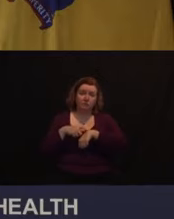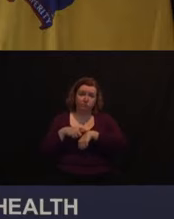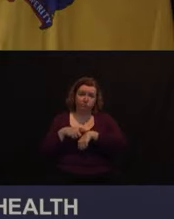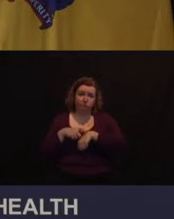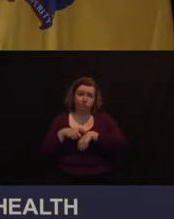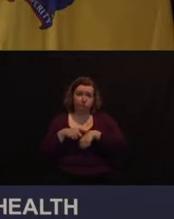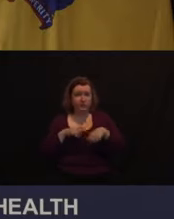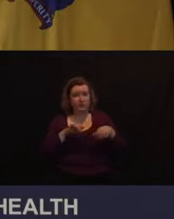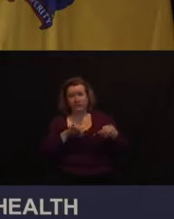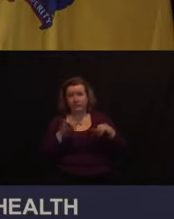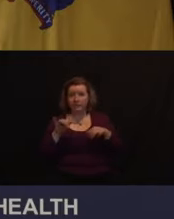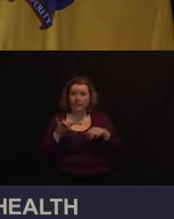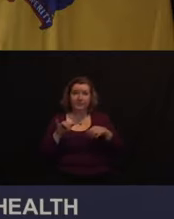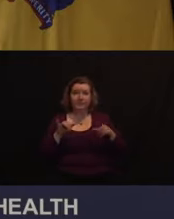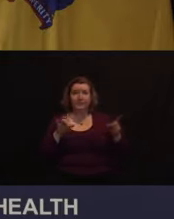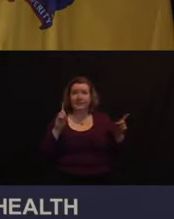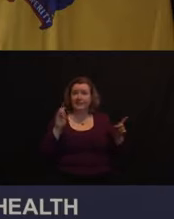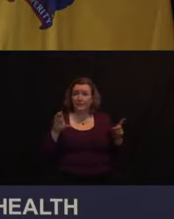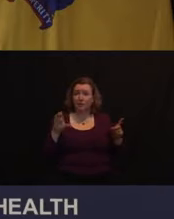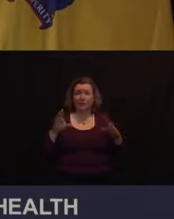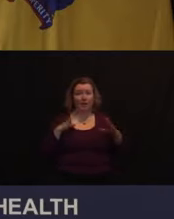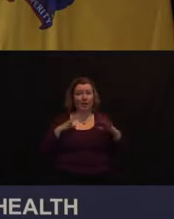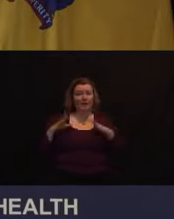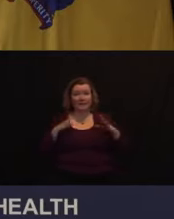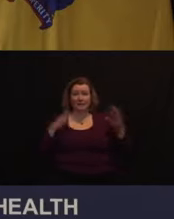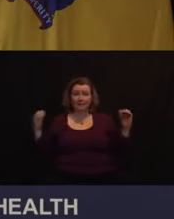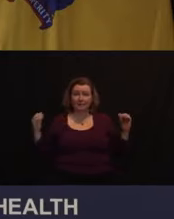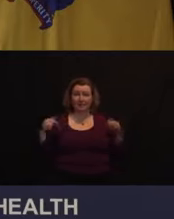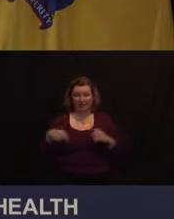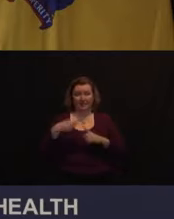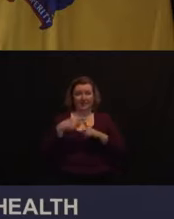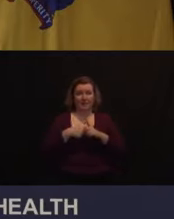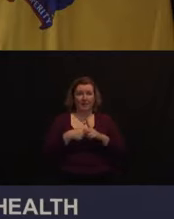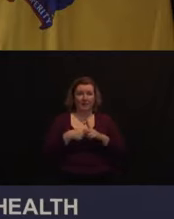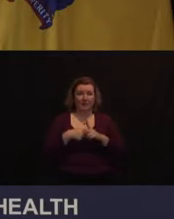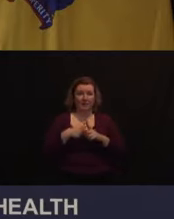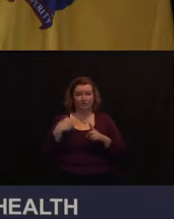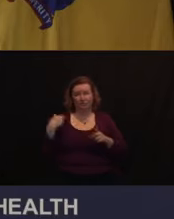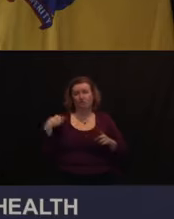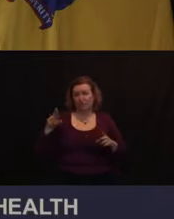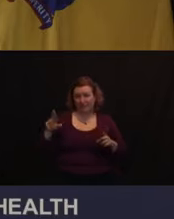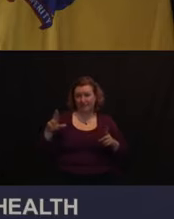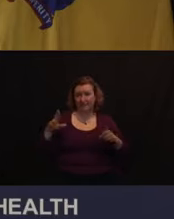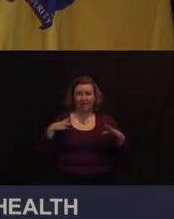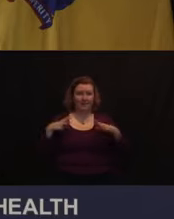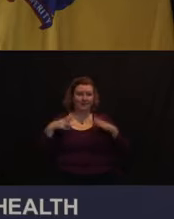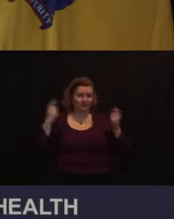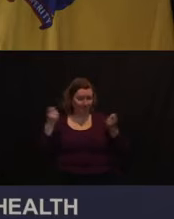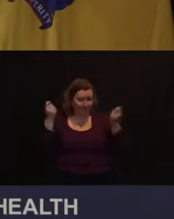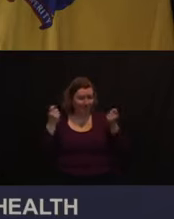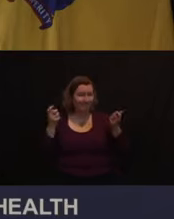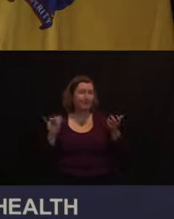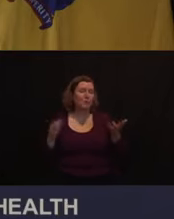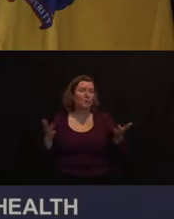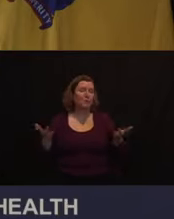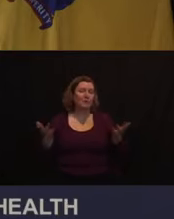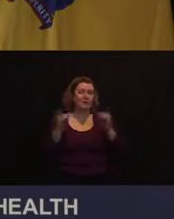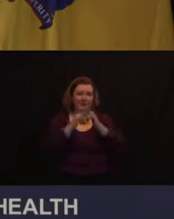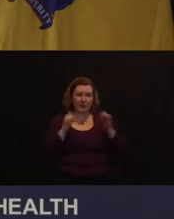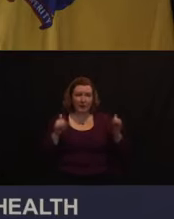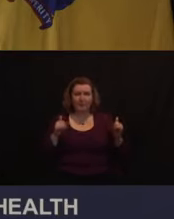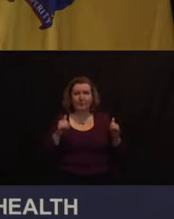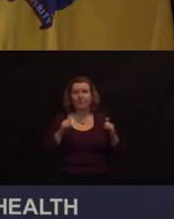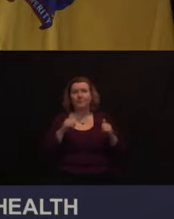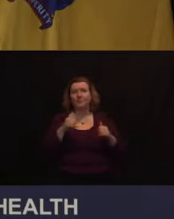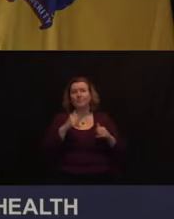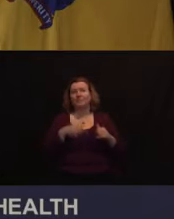December. Right now we're in a month period where a lot of religious holidays are being celebrated. Passover, Holi, Easter,